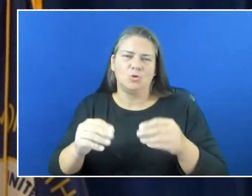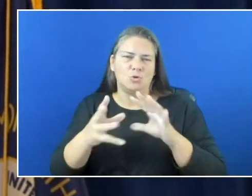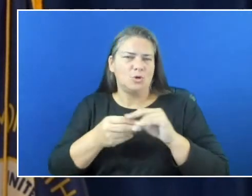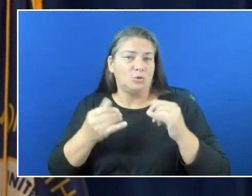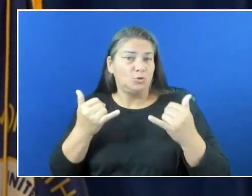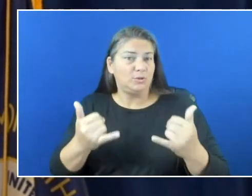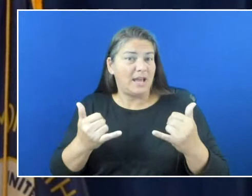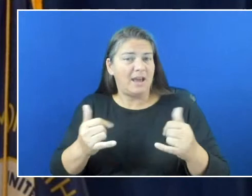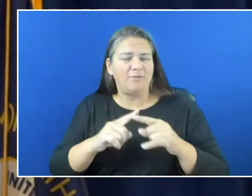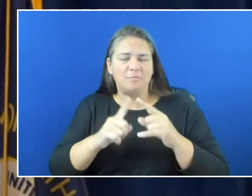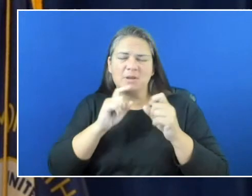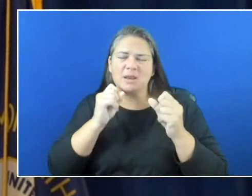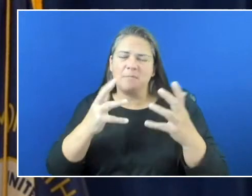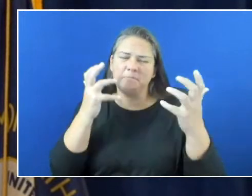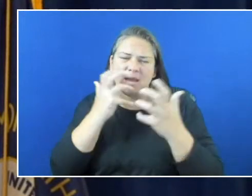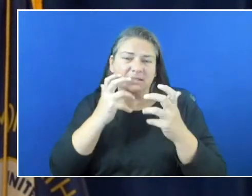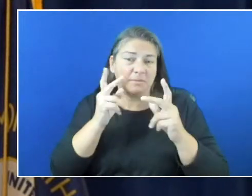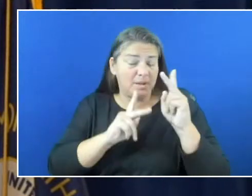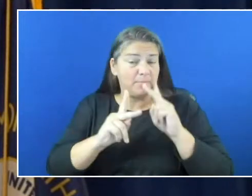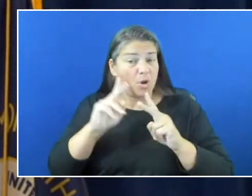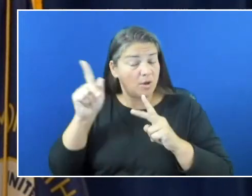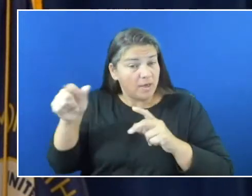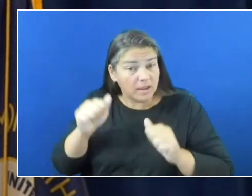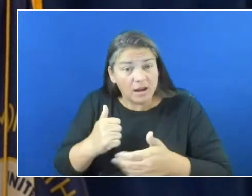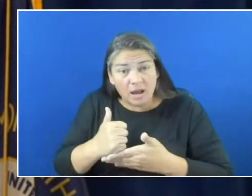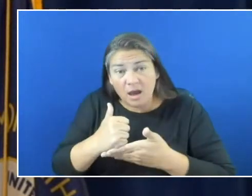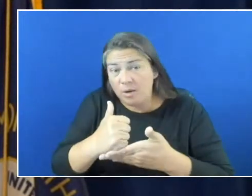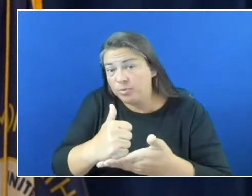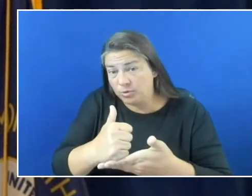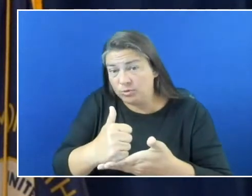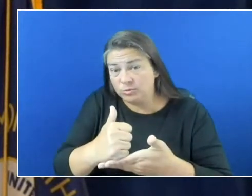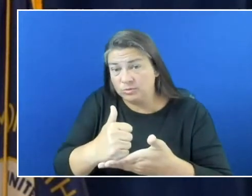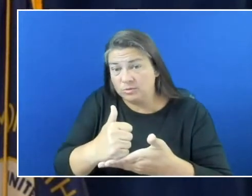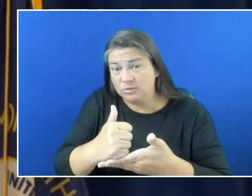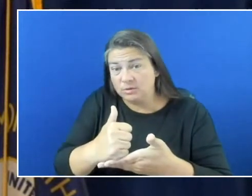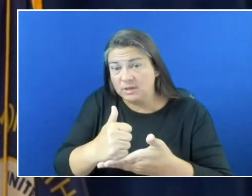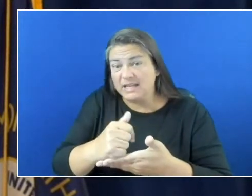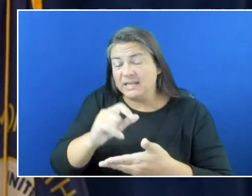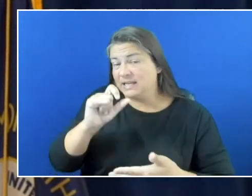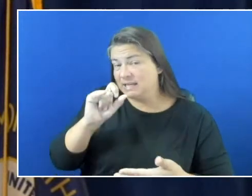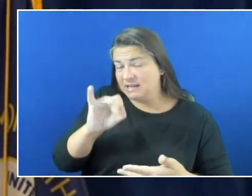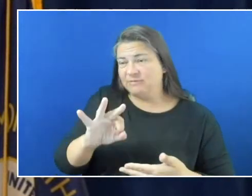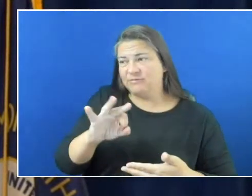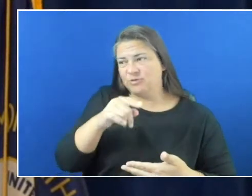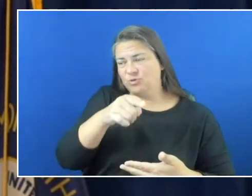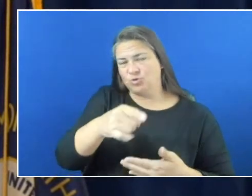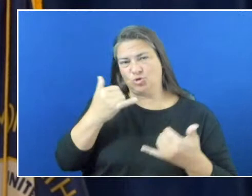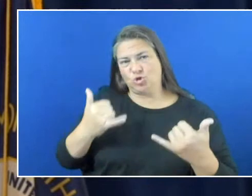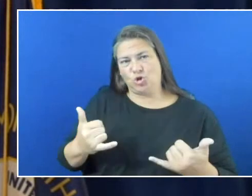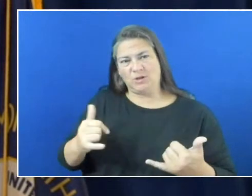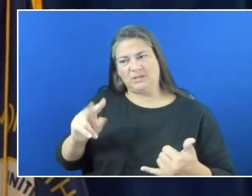a survivor or a current victim to walk down that road towards healing.